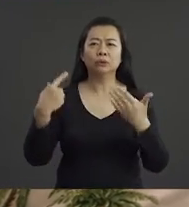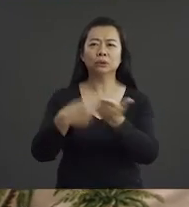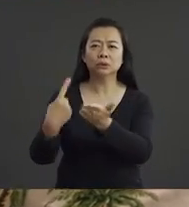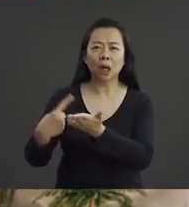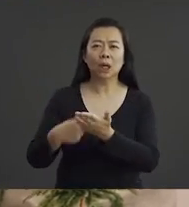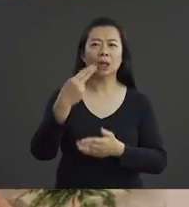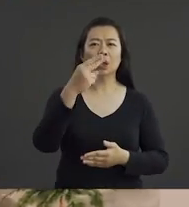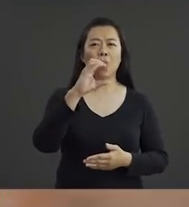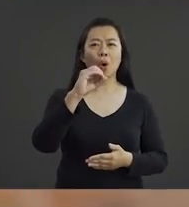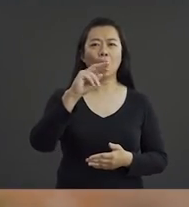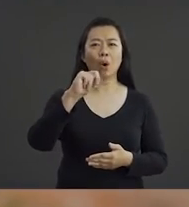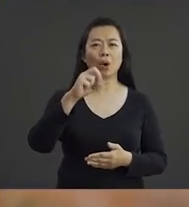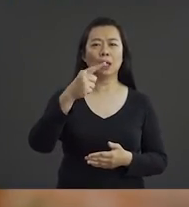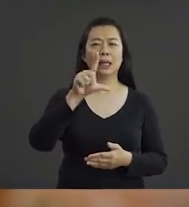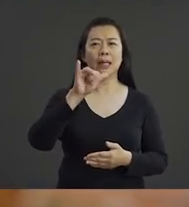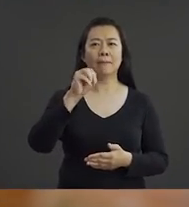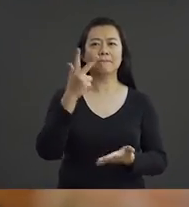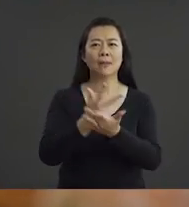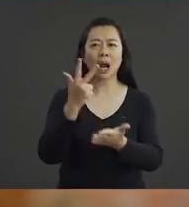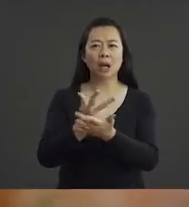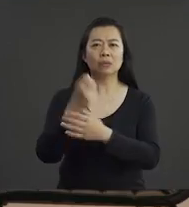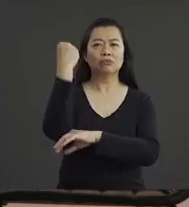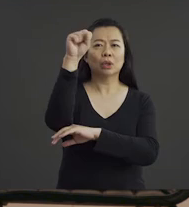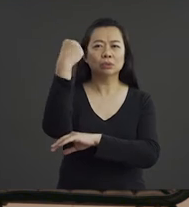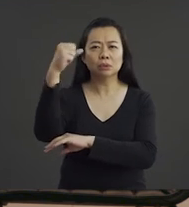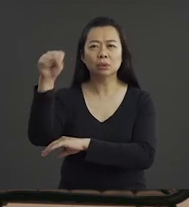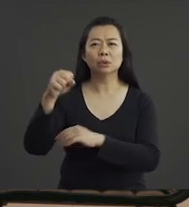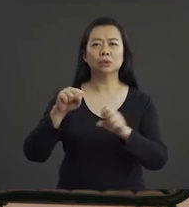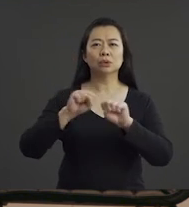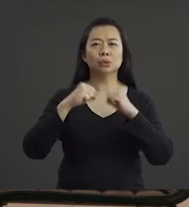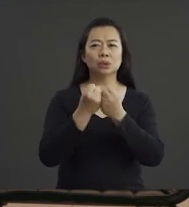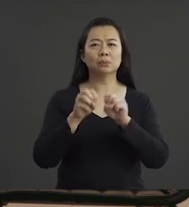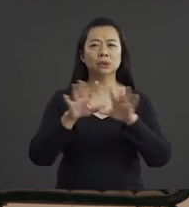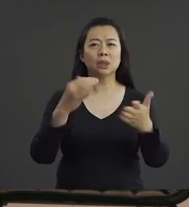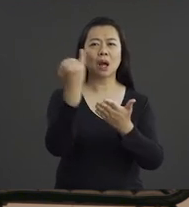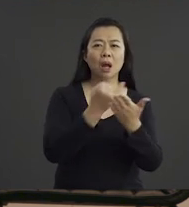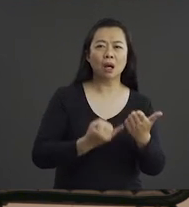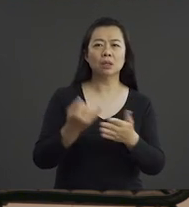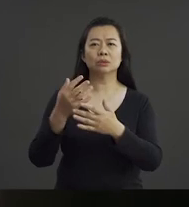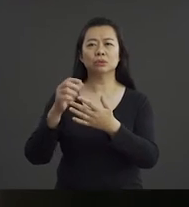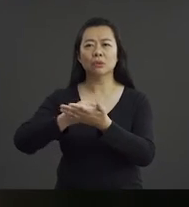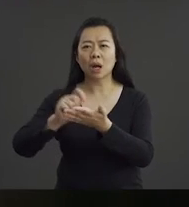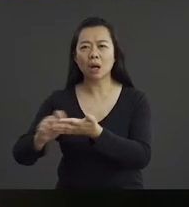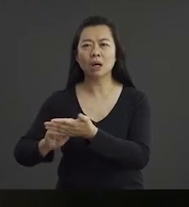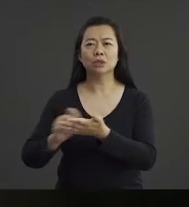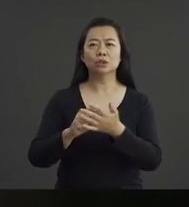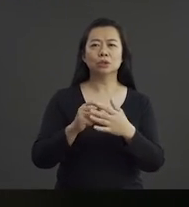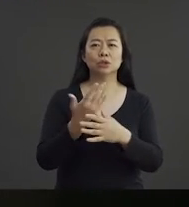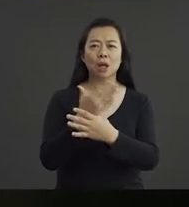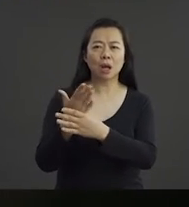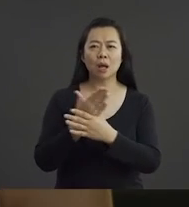in Hong Lim Park, we share art and commentary about these issues on social media, such as racial discrimination, mental health